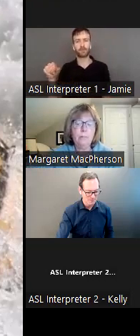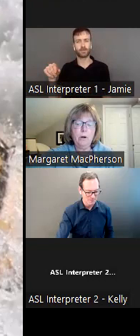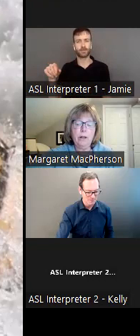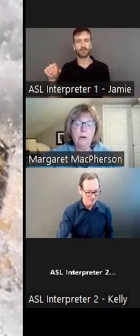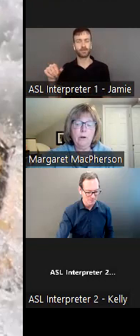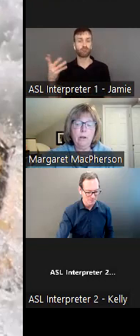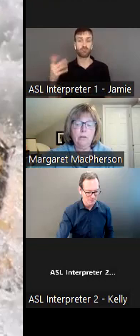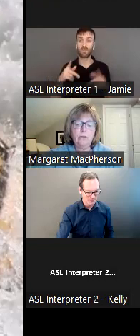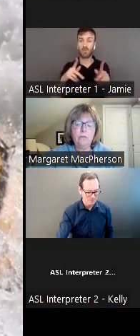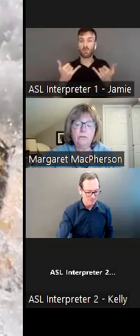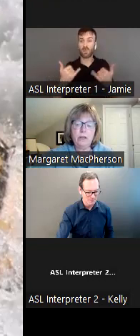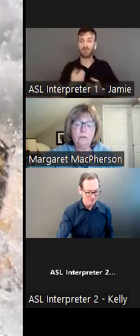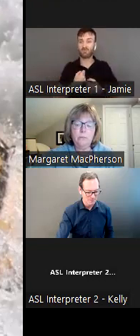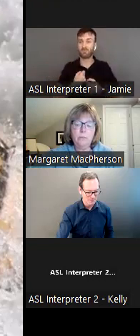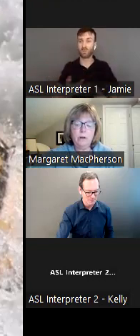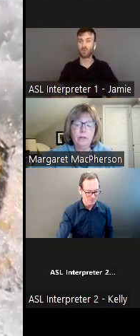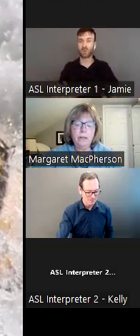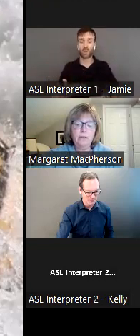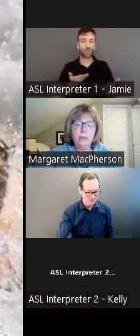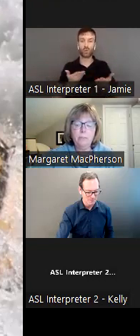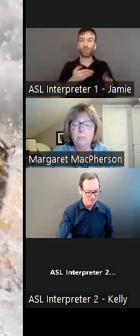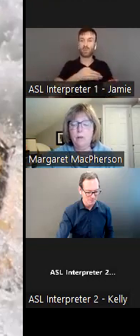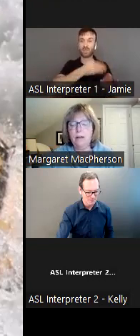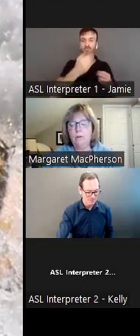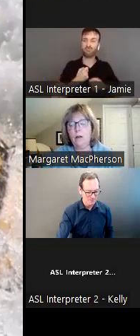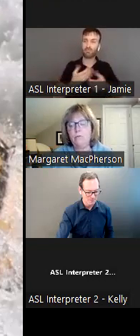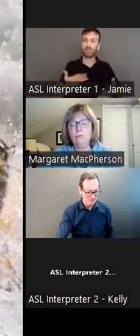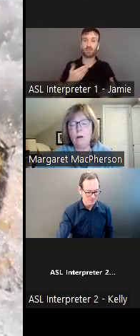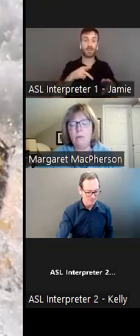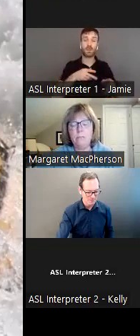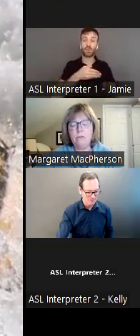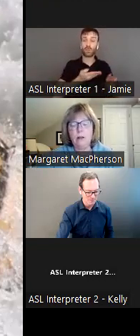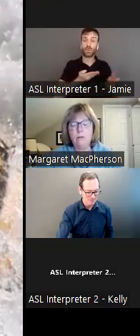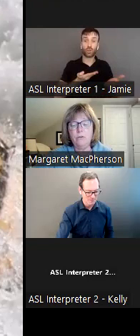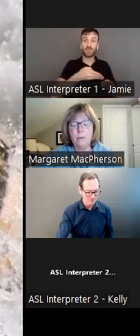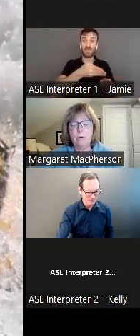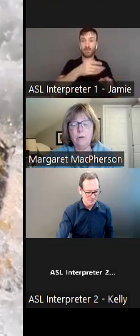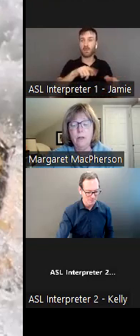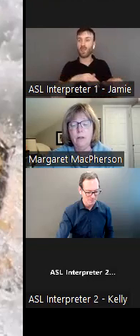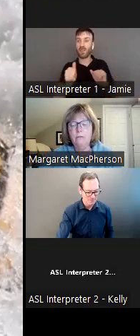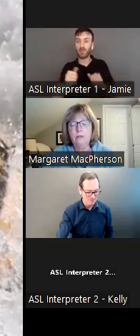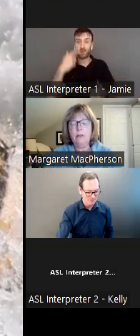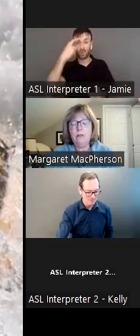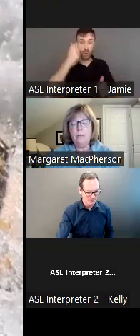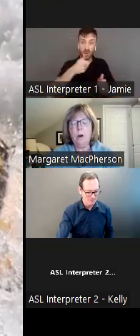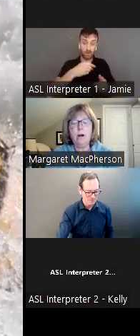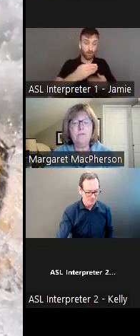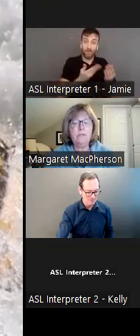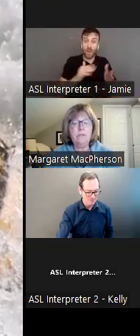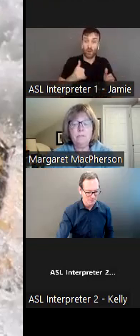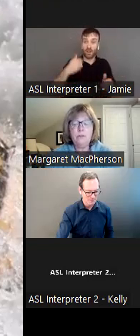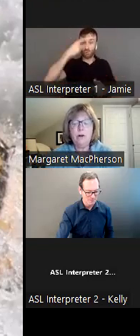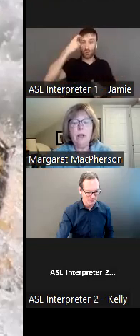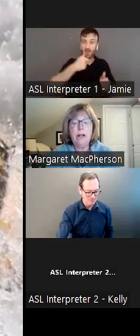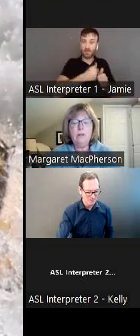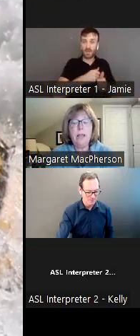people are burned out in the service sector, people are leaving, people have a lot of trauma themselves about feeling like they're part of